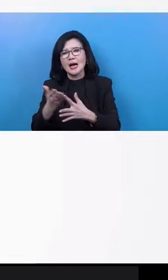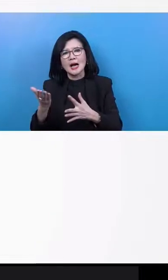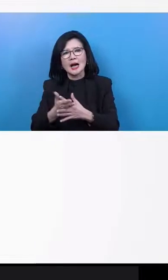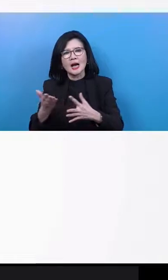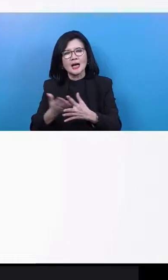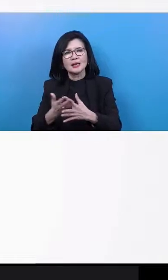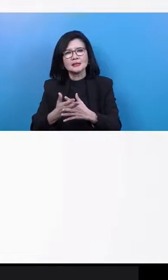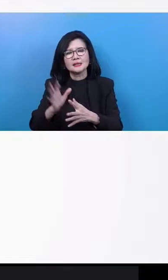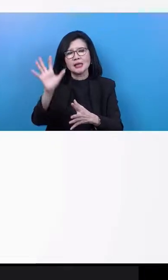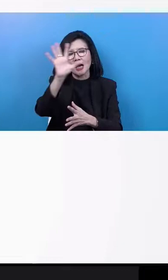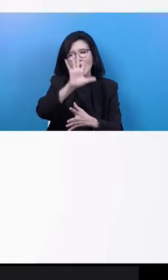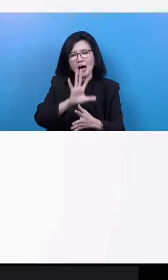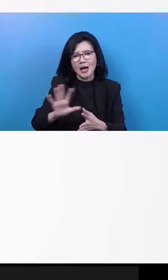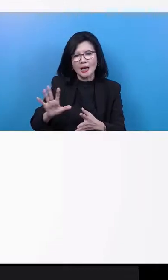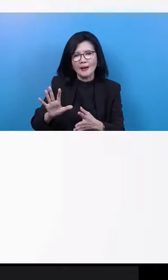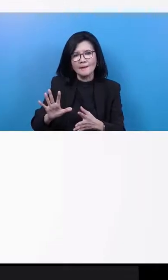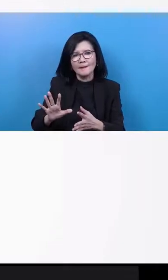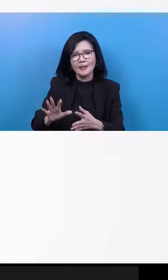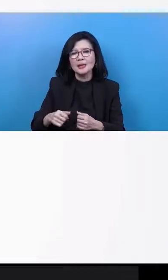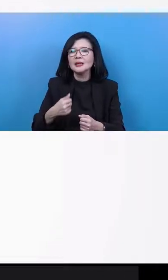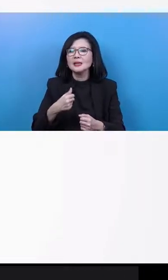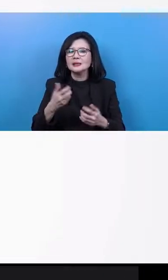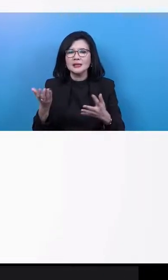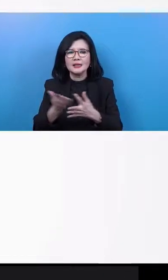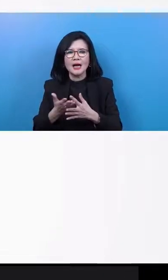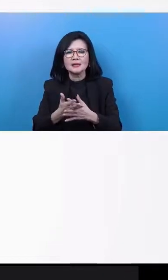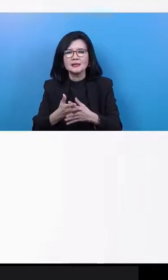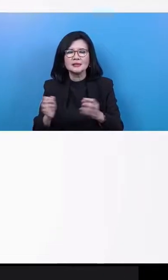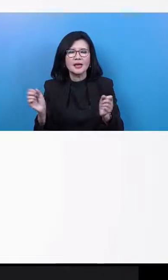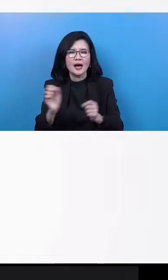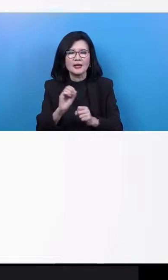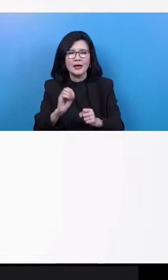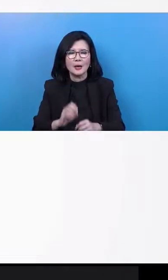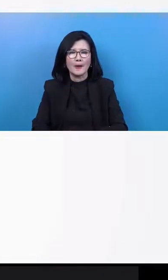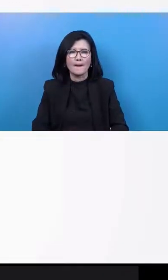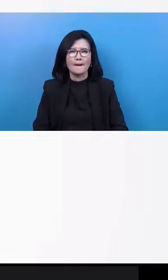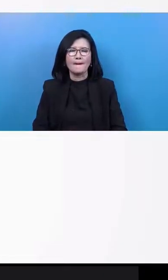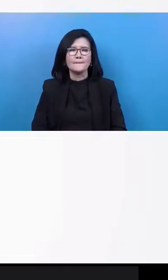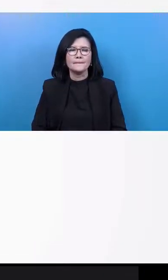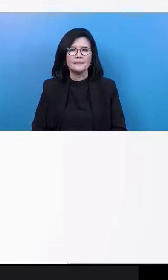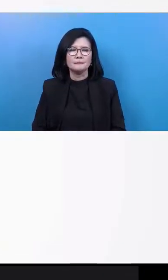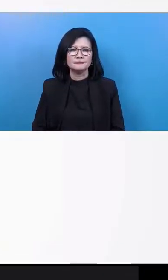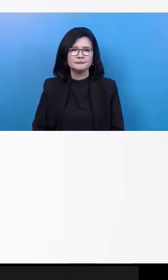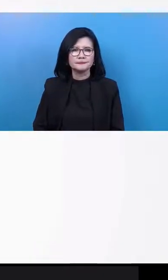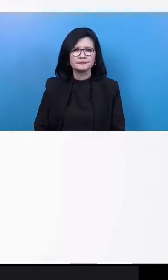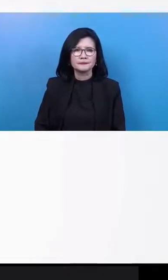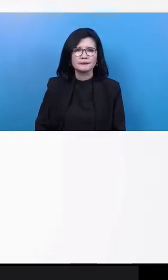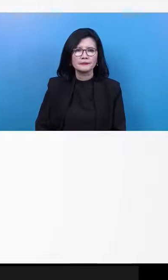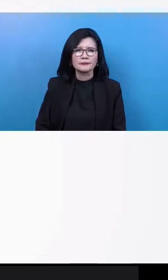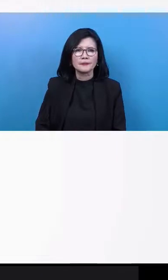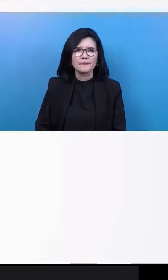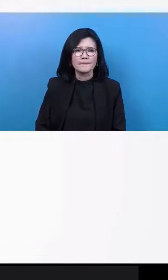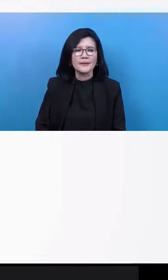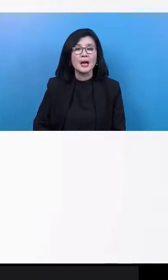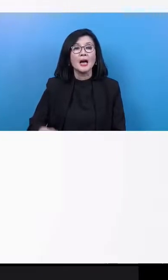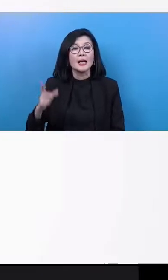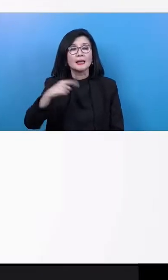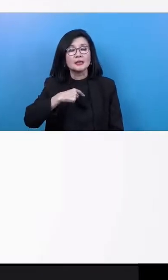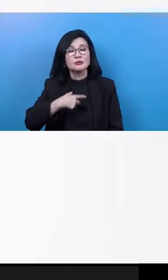But I think we were also, you know, resonated with your understanding that we are always